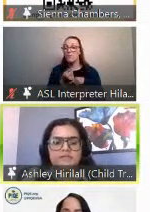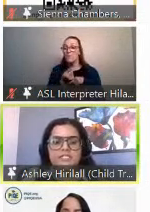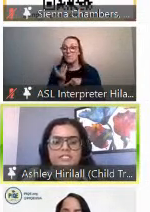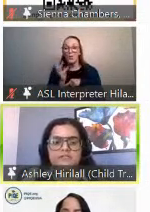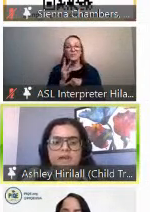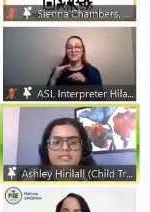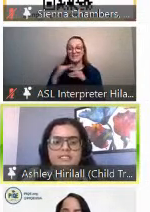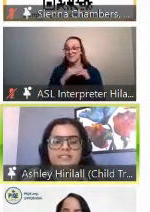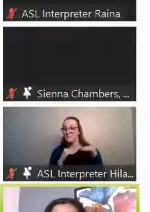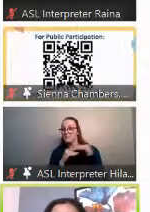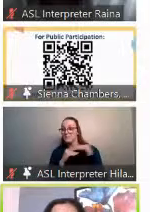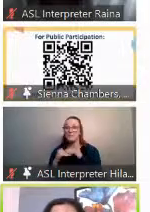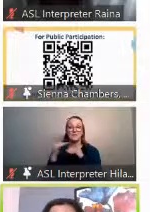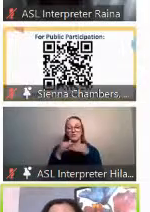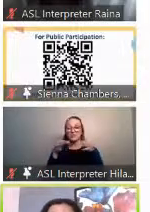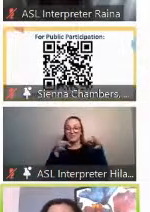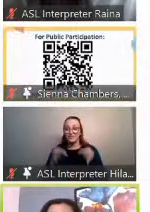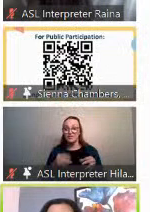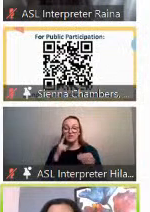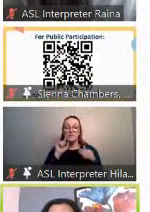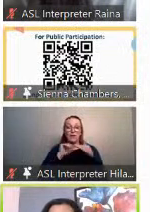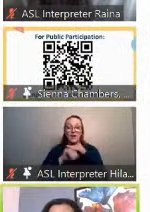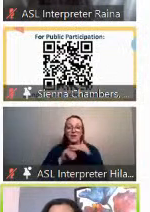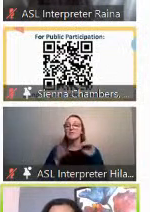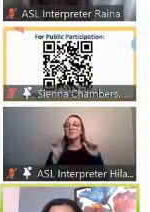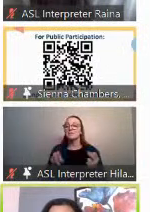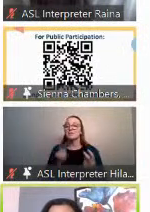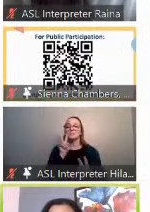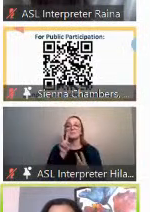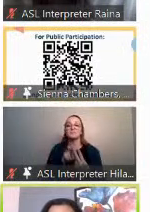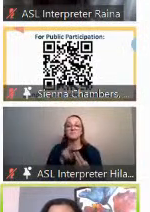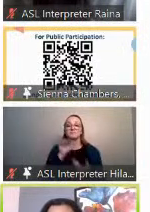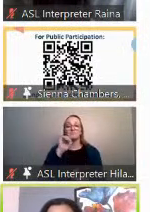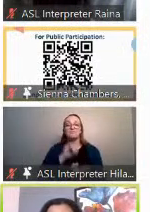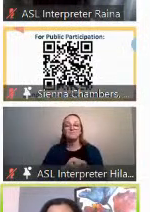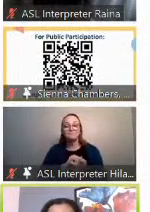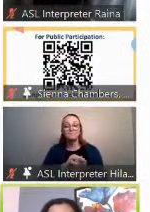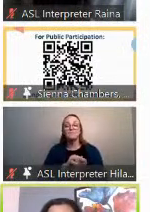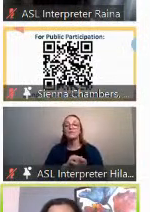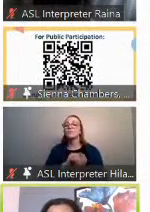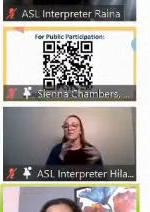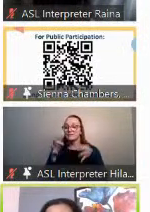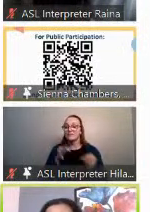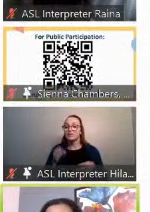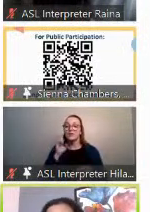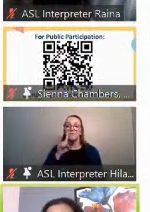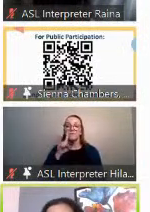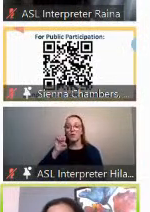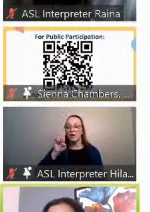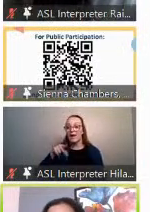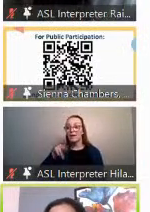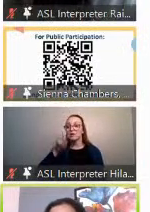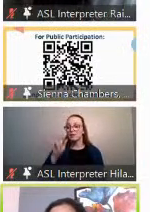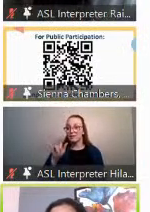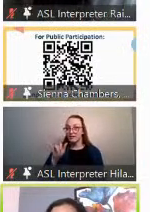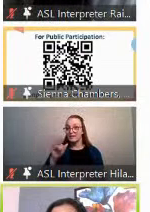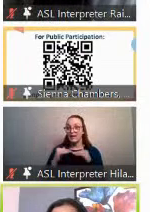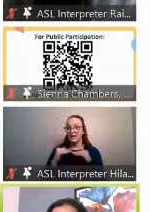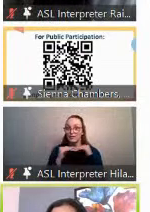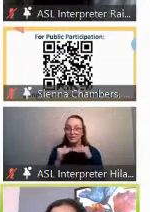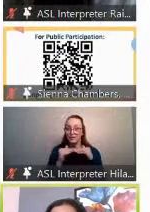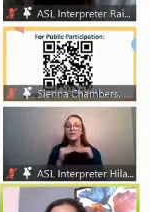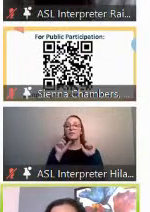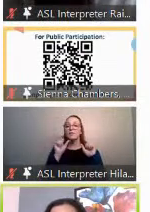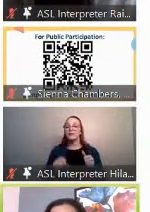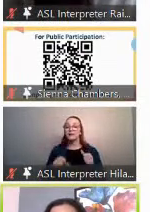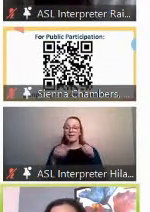multi-dimensional definition of access can be paired with a definition of equity to examine the extent to which